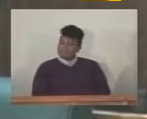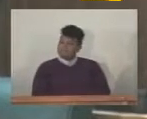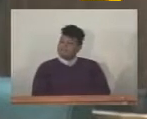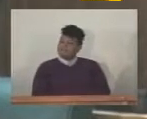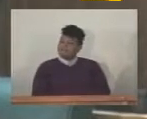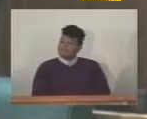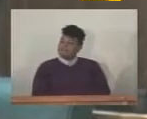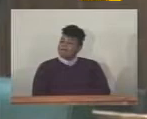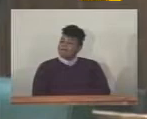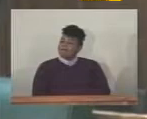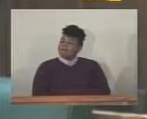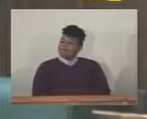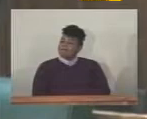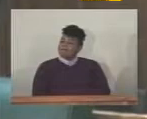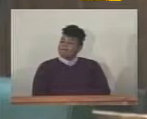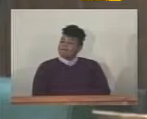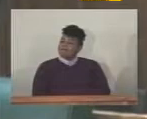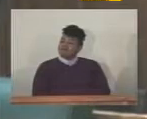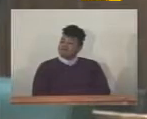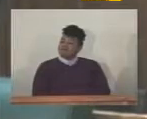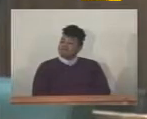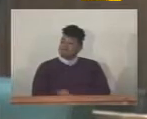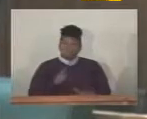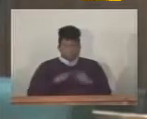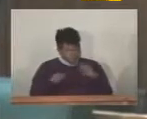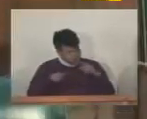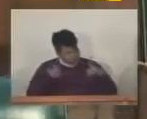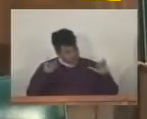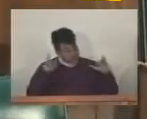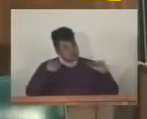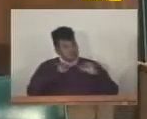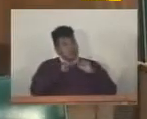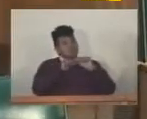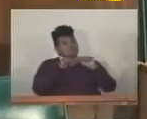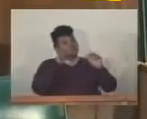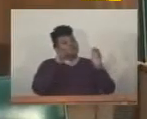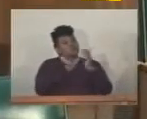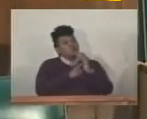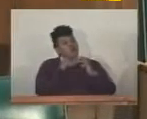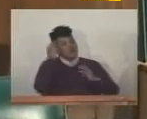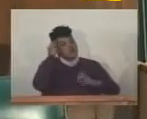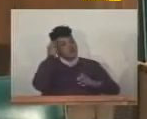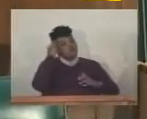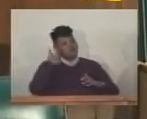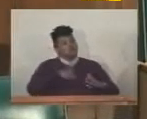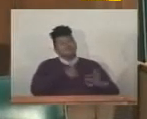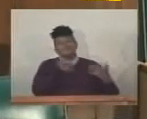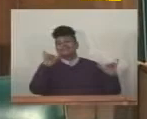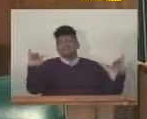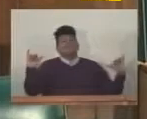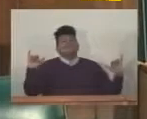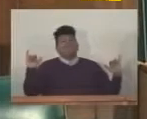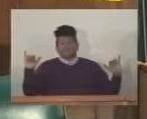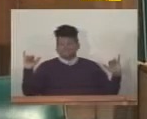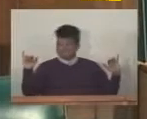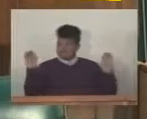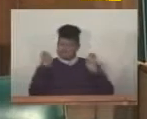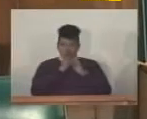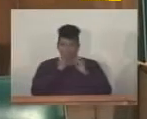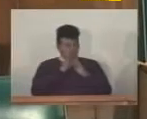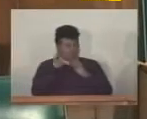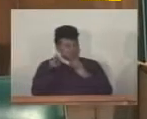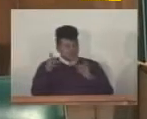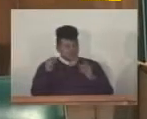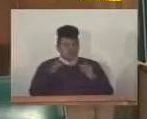But we continue, Mr. President, to note and acknowledge that we are a far way off, and there is